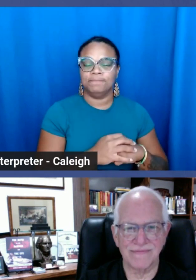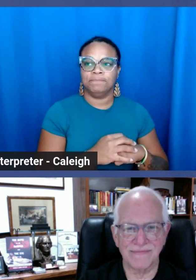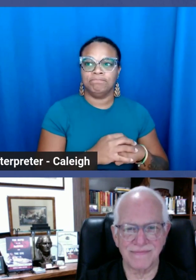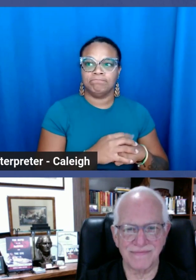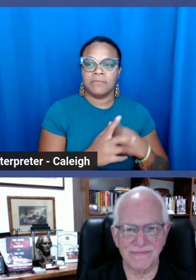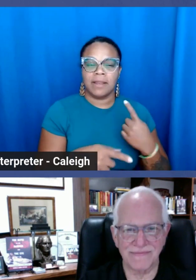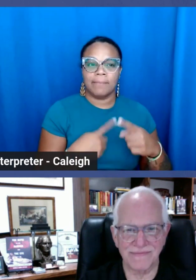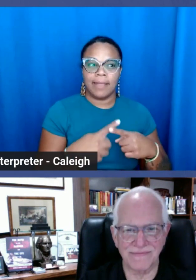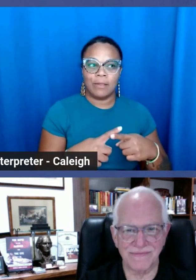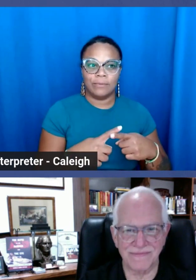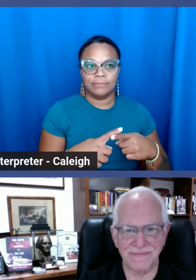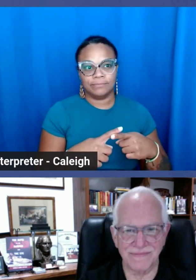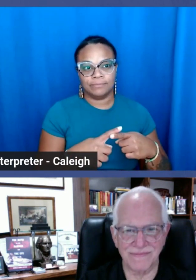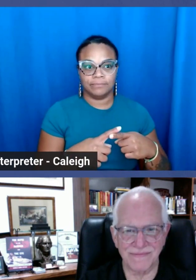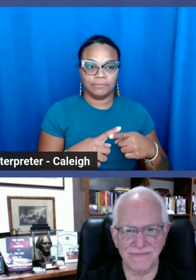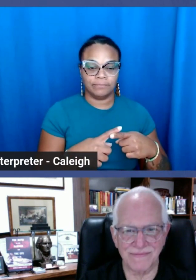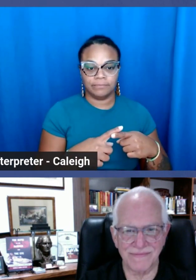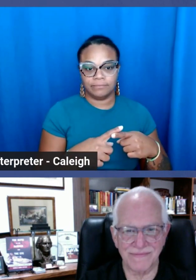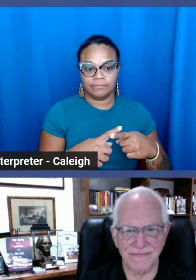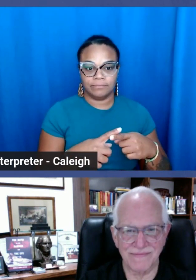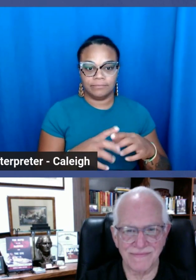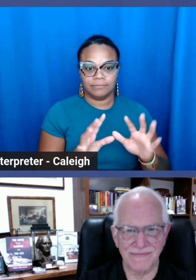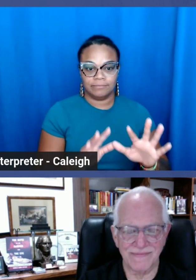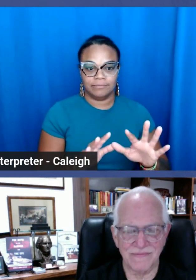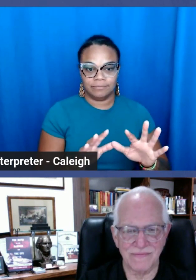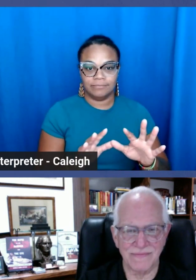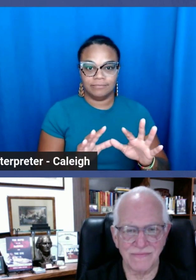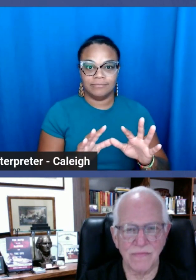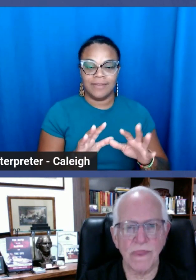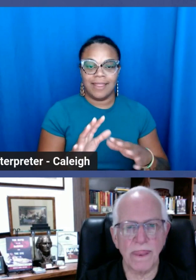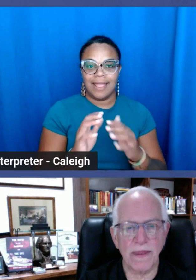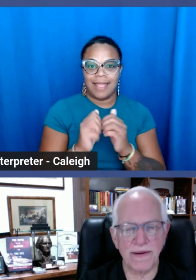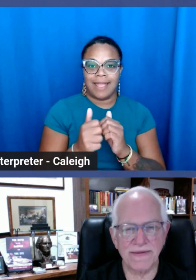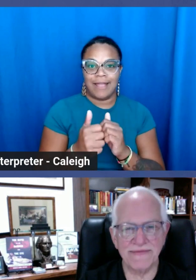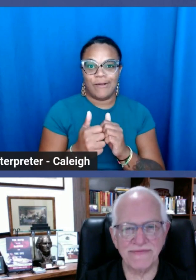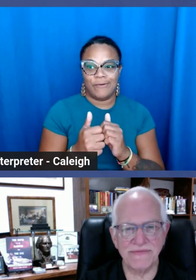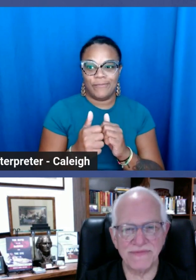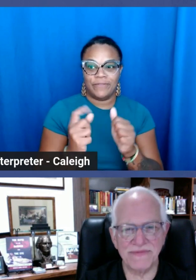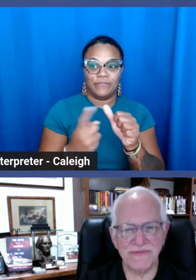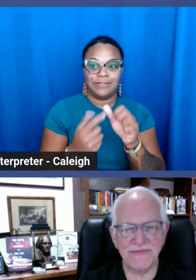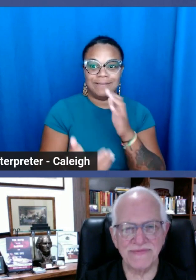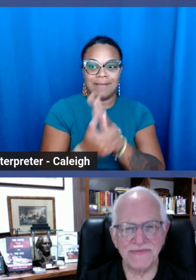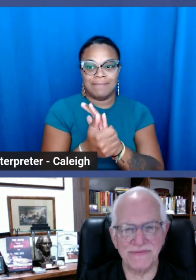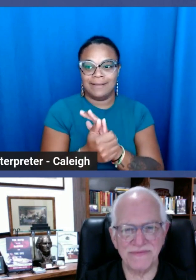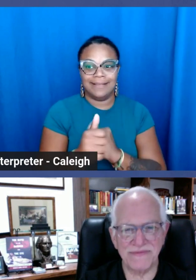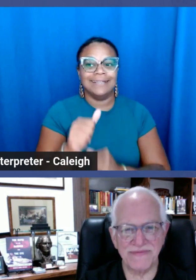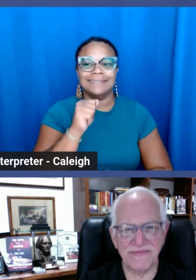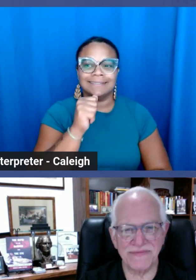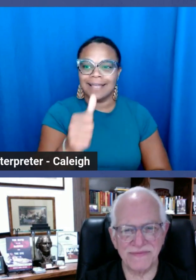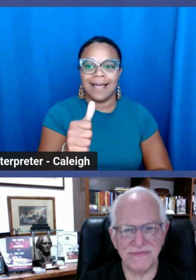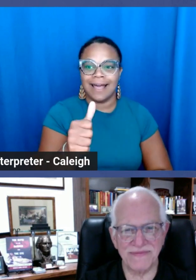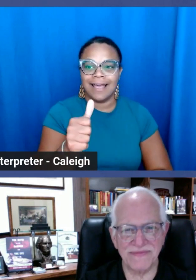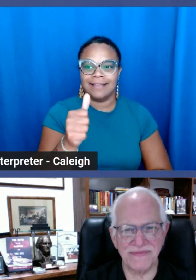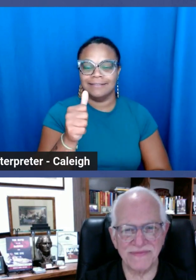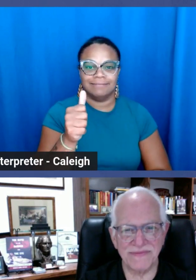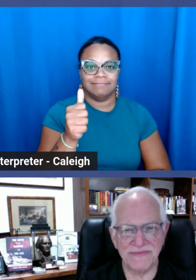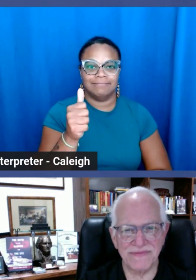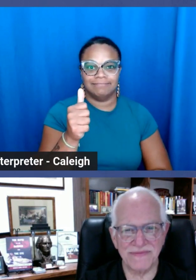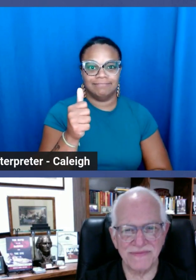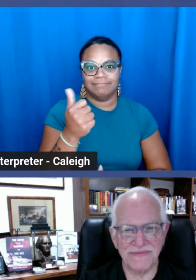the not absolutist nature of the First Amendment.